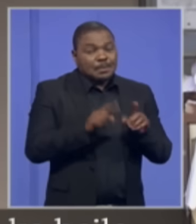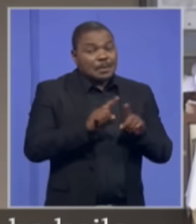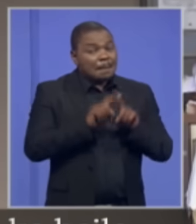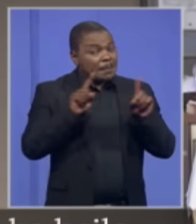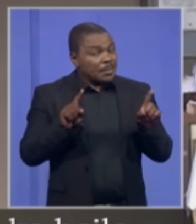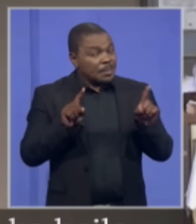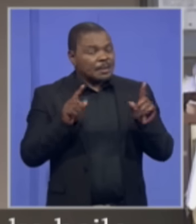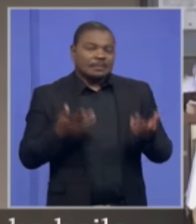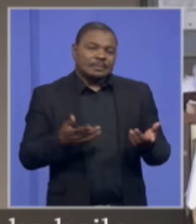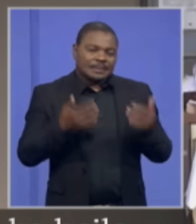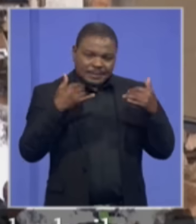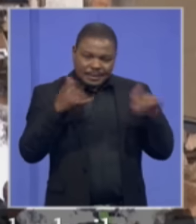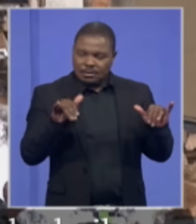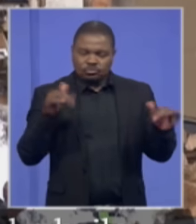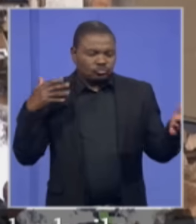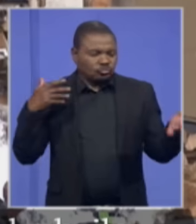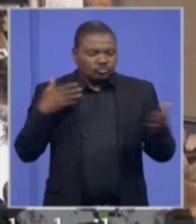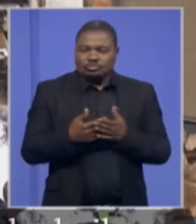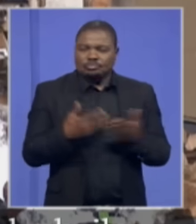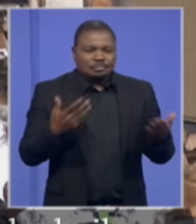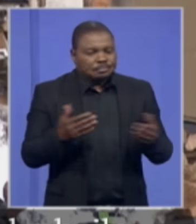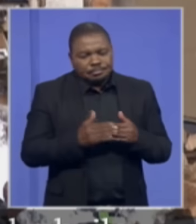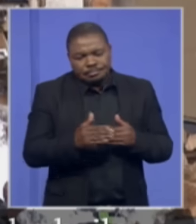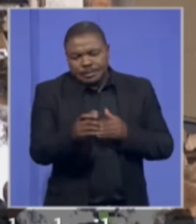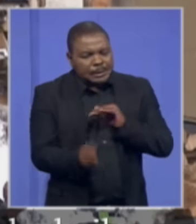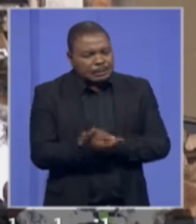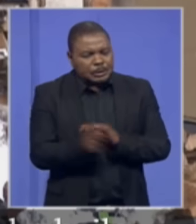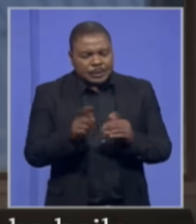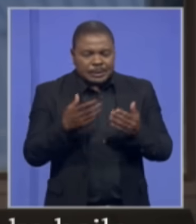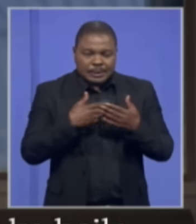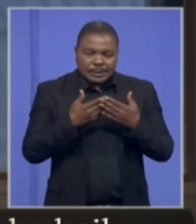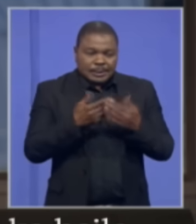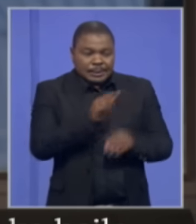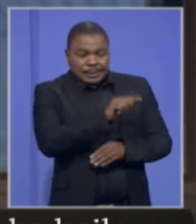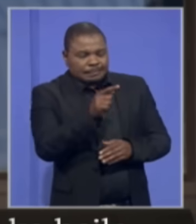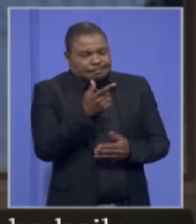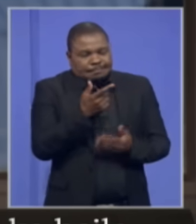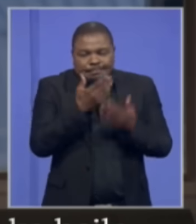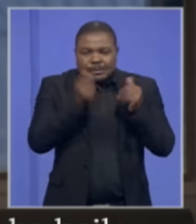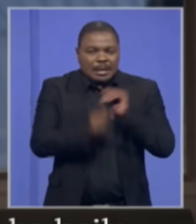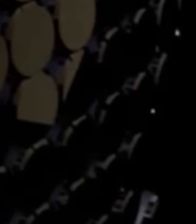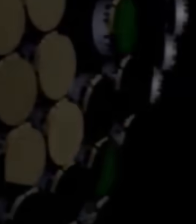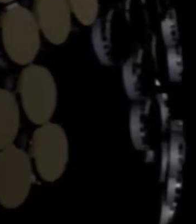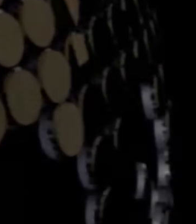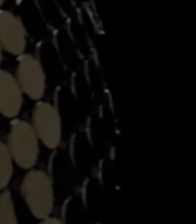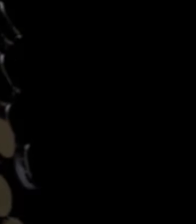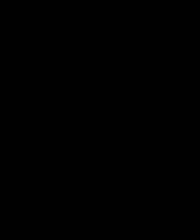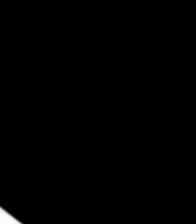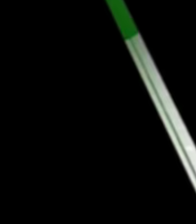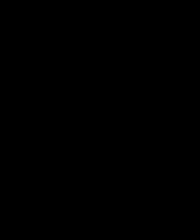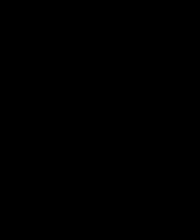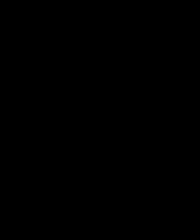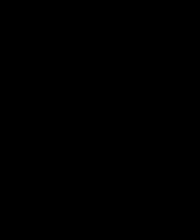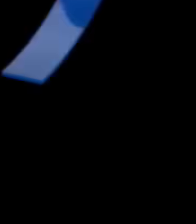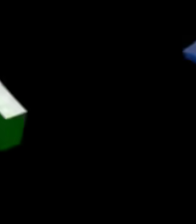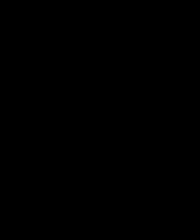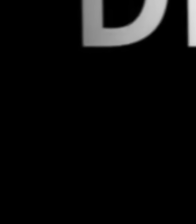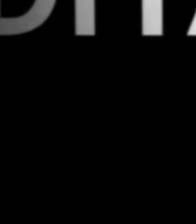haole jwalo ho ntse o so hlake hore ho tlo etsahala eng ka baithuti ba amehileng tabeng tsena.